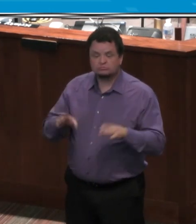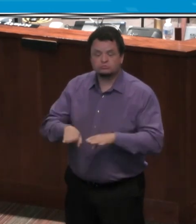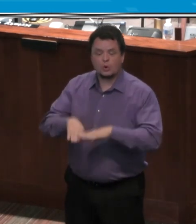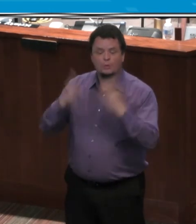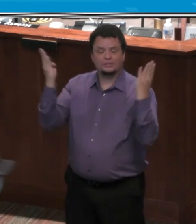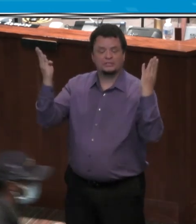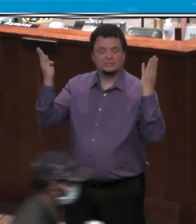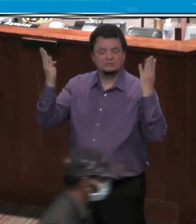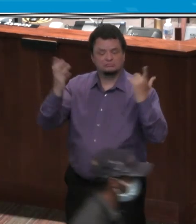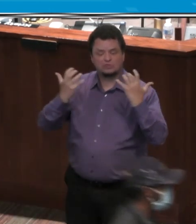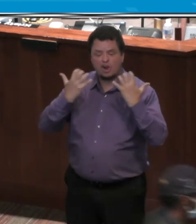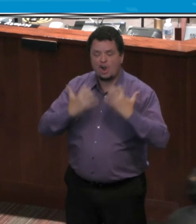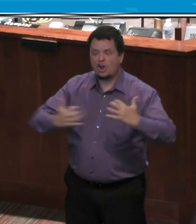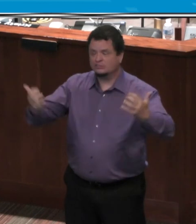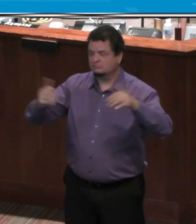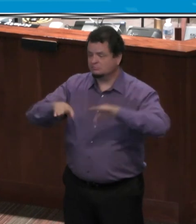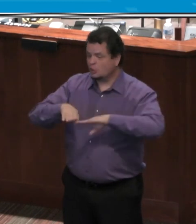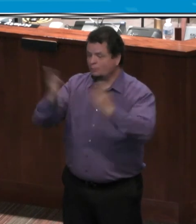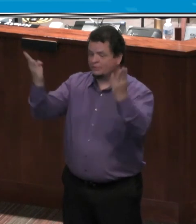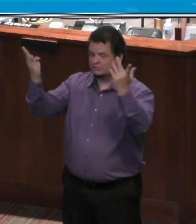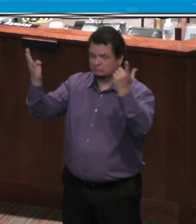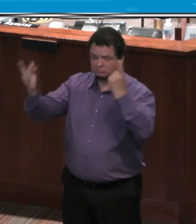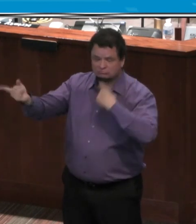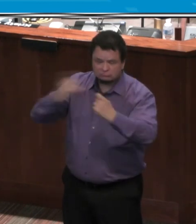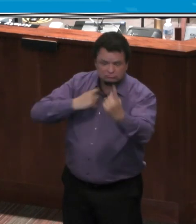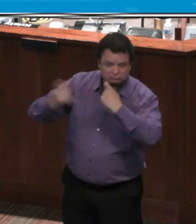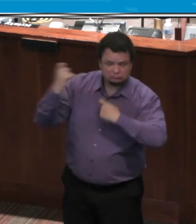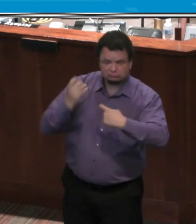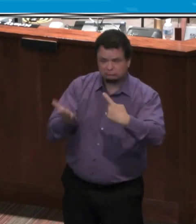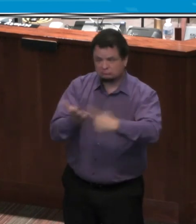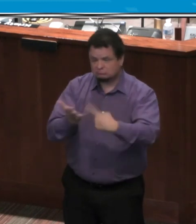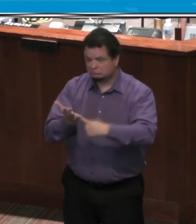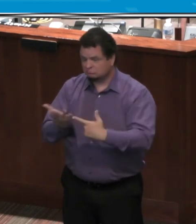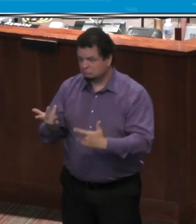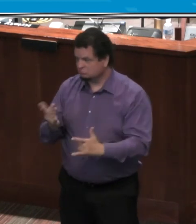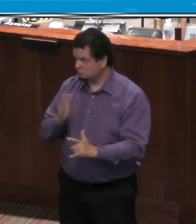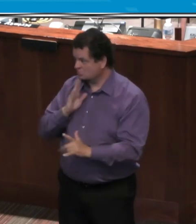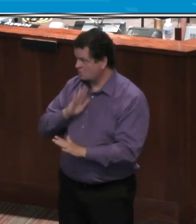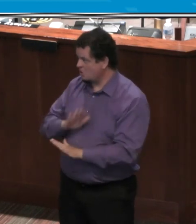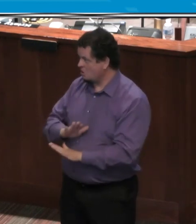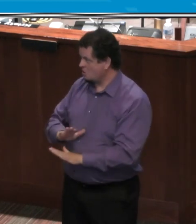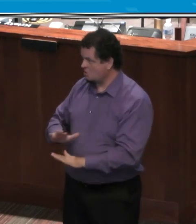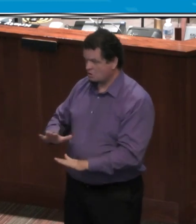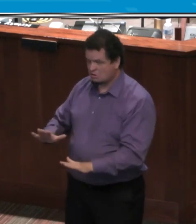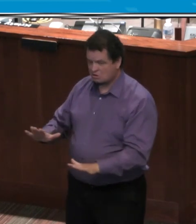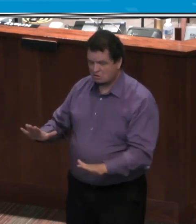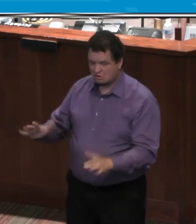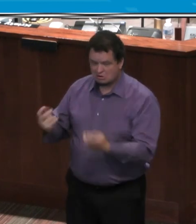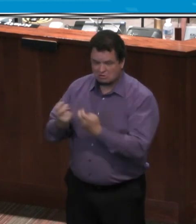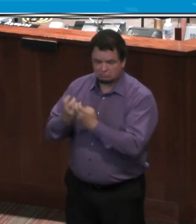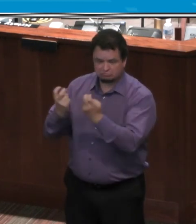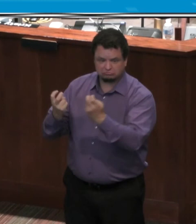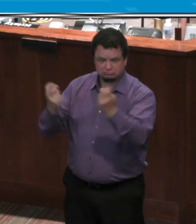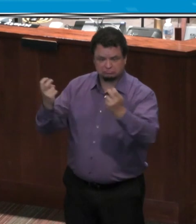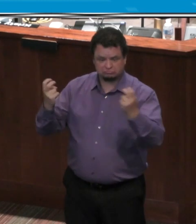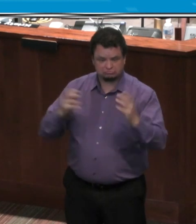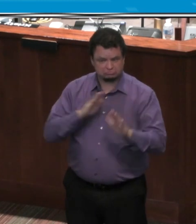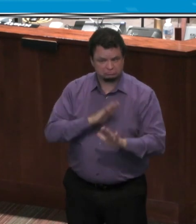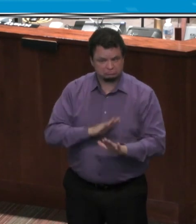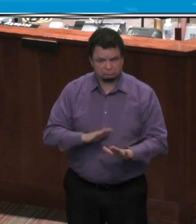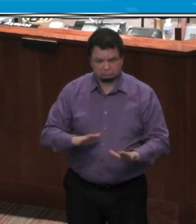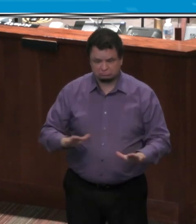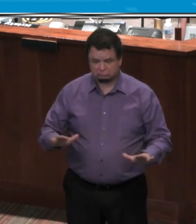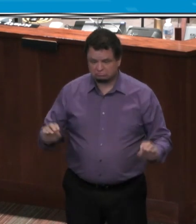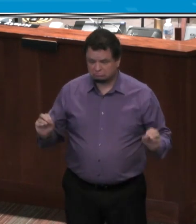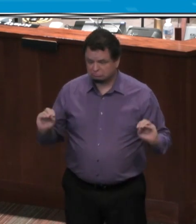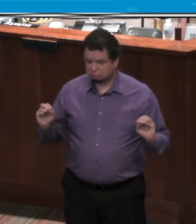Board of Health. None? No one out there? Okay. And any in the room, we need